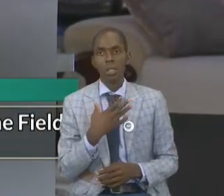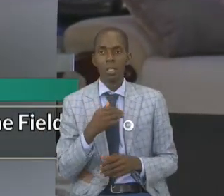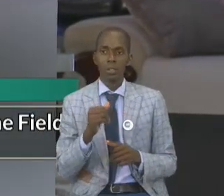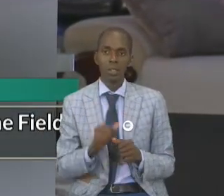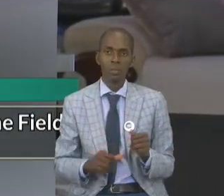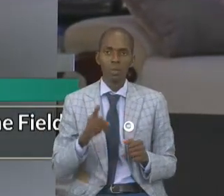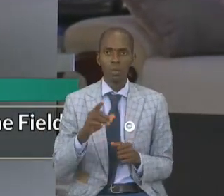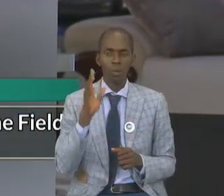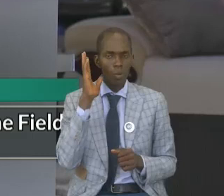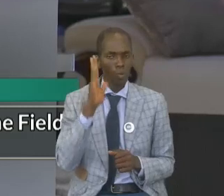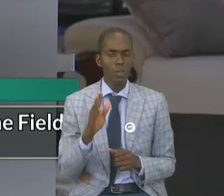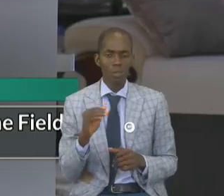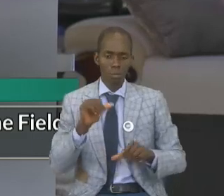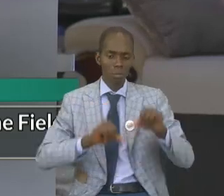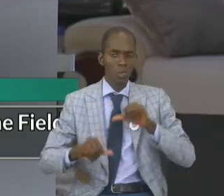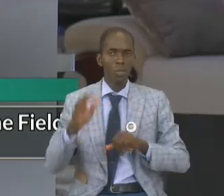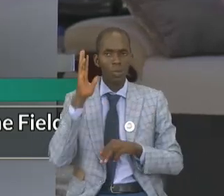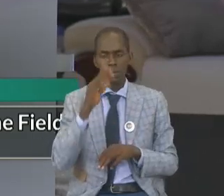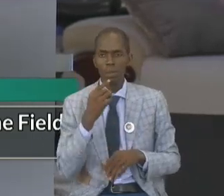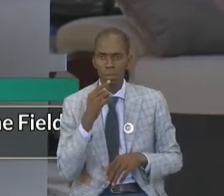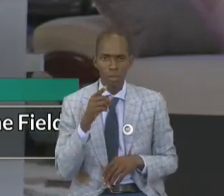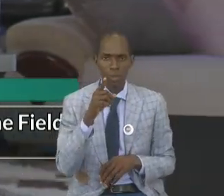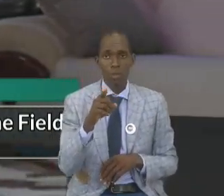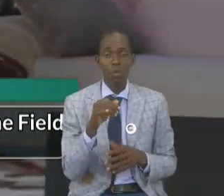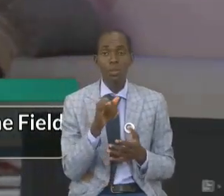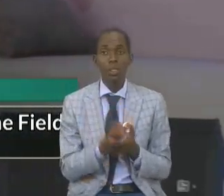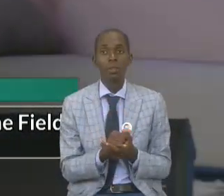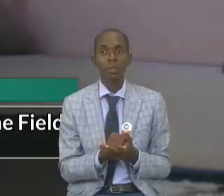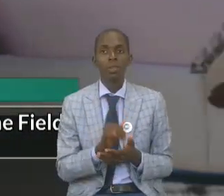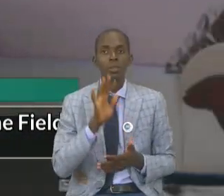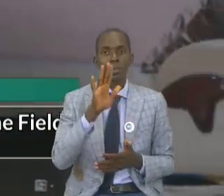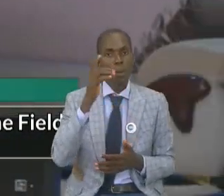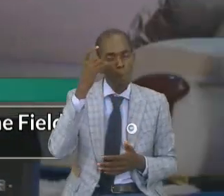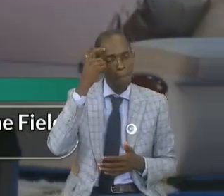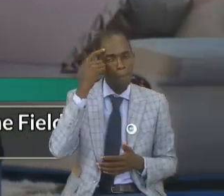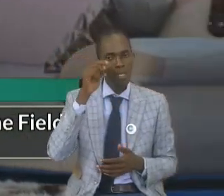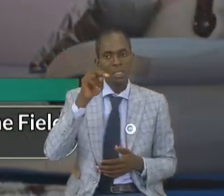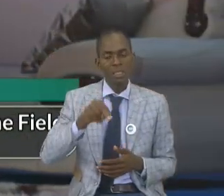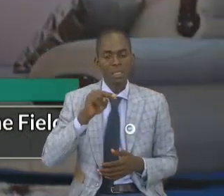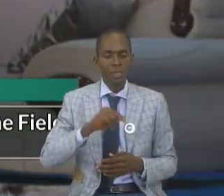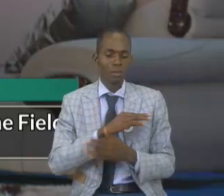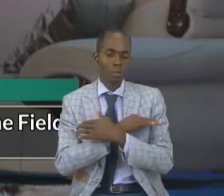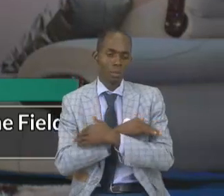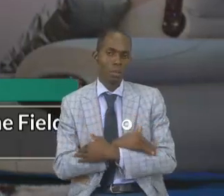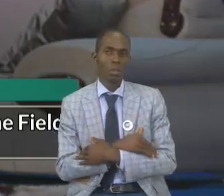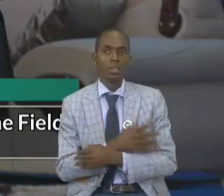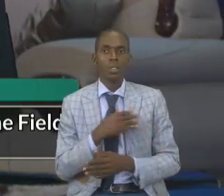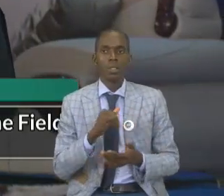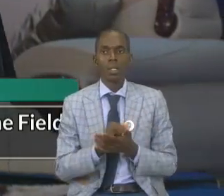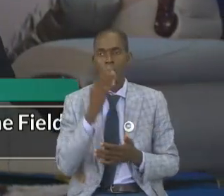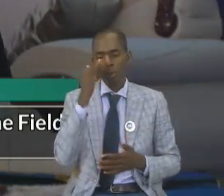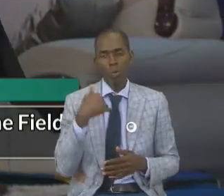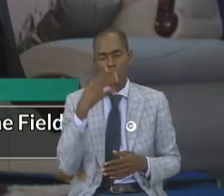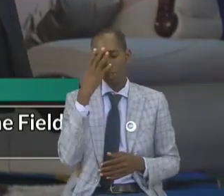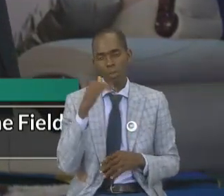any scientist, medical person will tell you that your brain needs rest. And that's why we sleep at